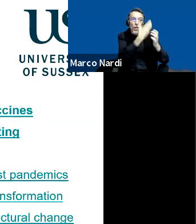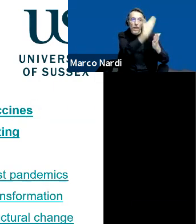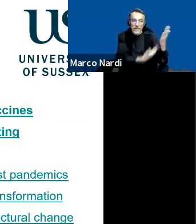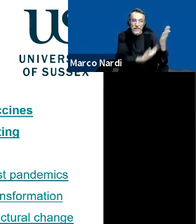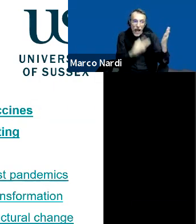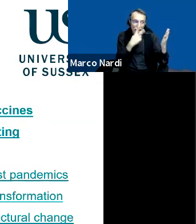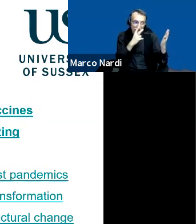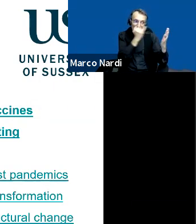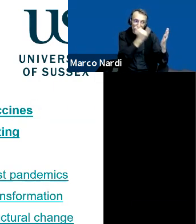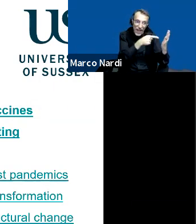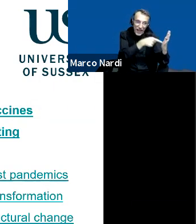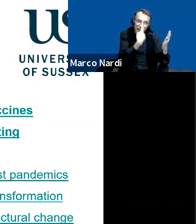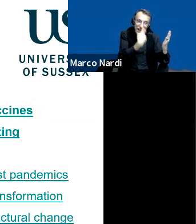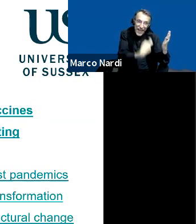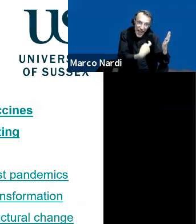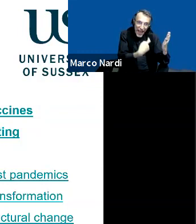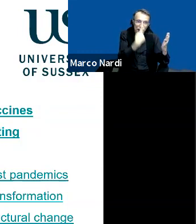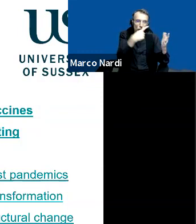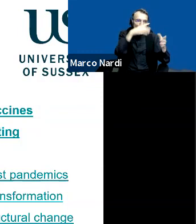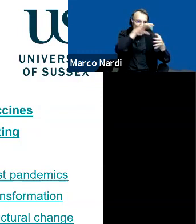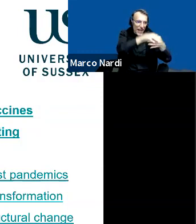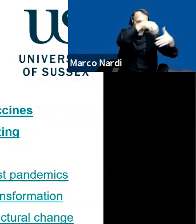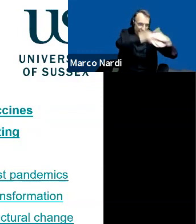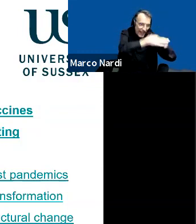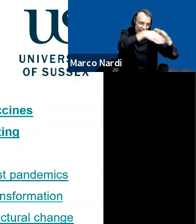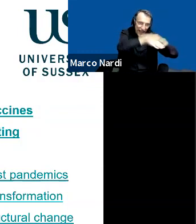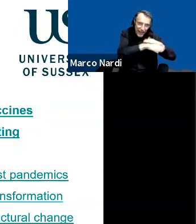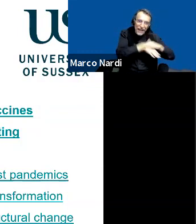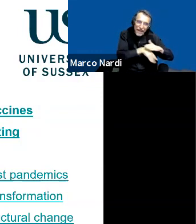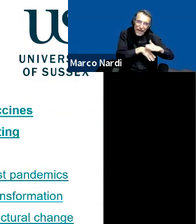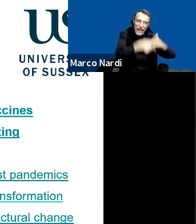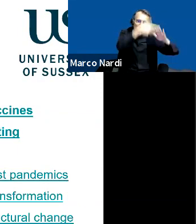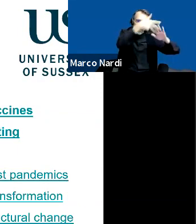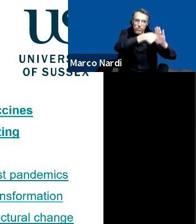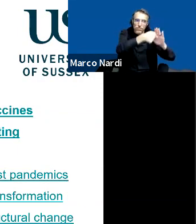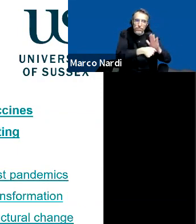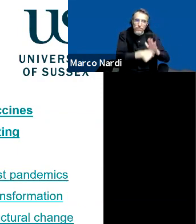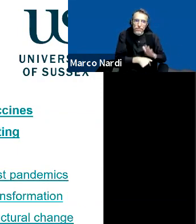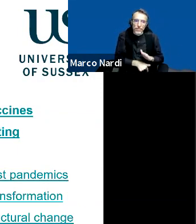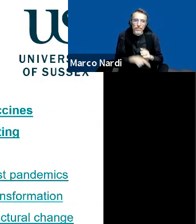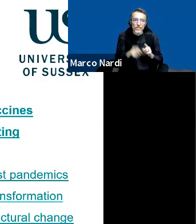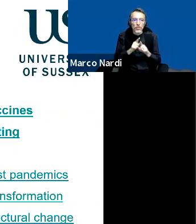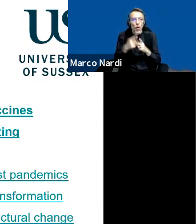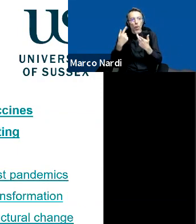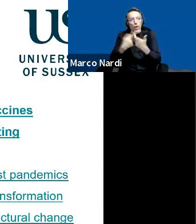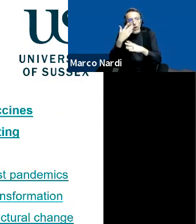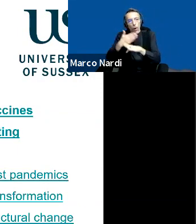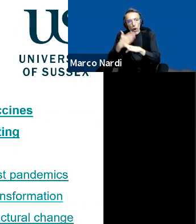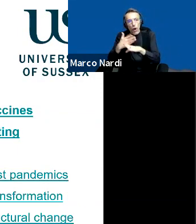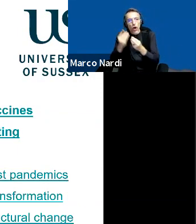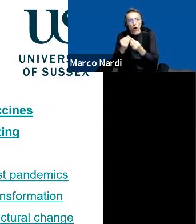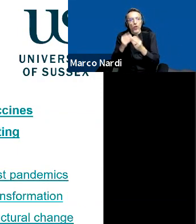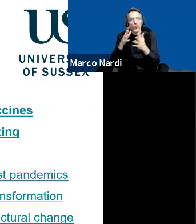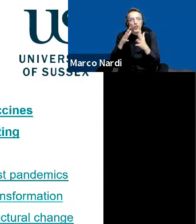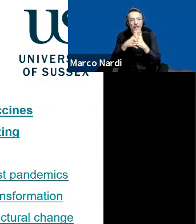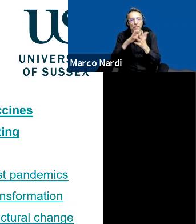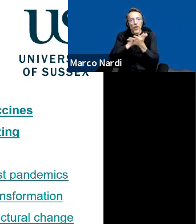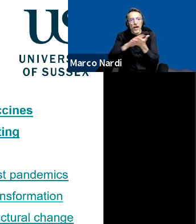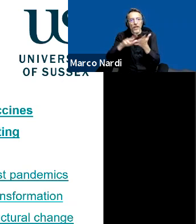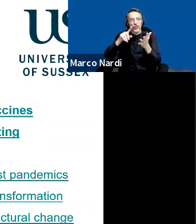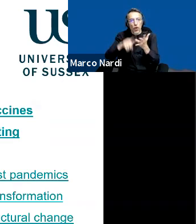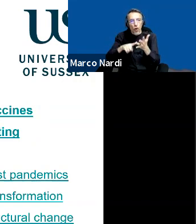more than I'll just give a flavor of it here. On the advice side, we've got work with the World Health Organization, looking at lessons from